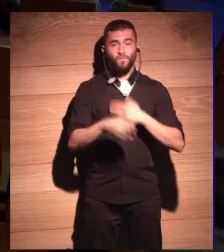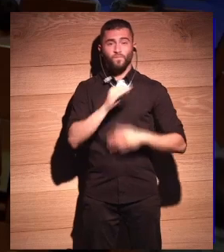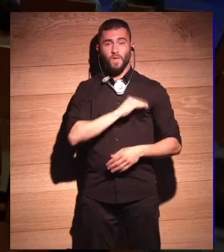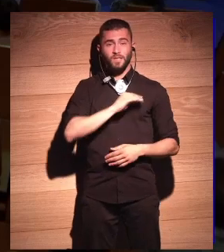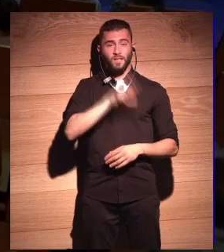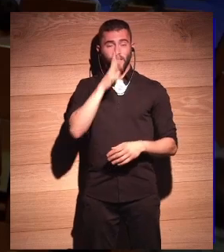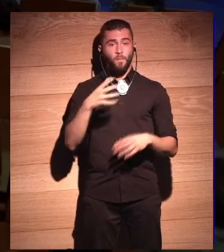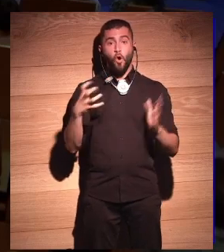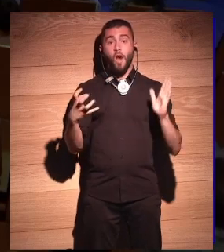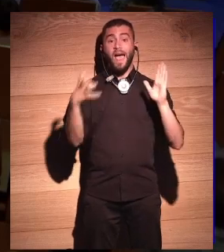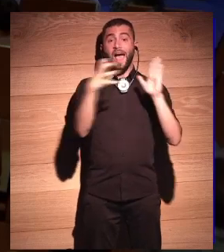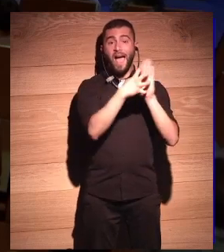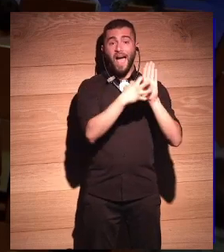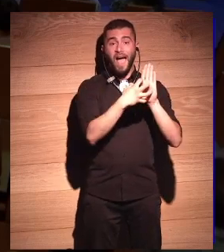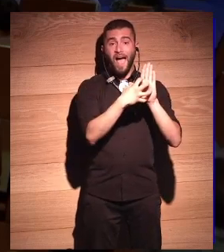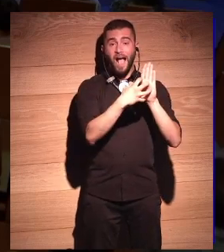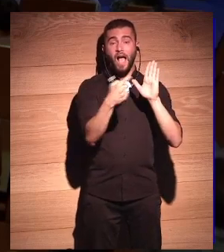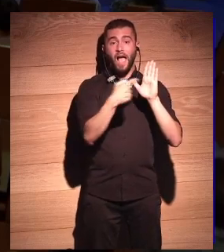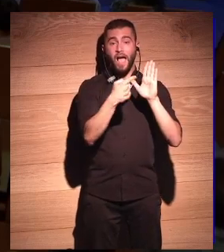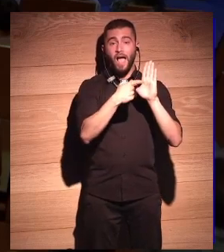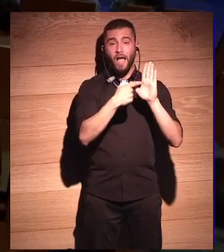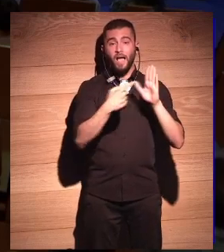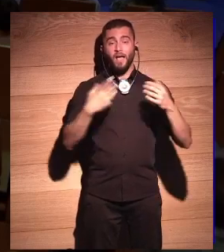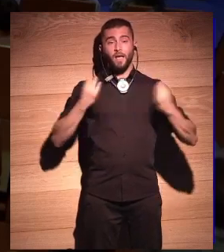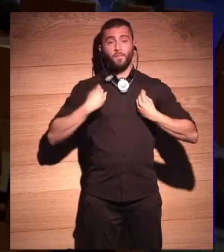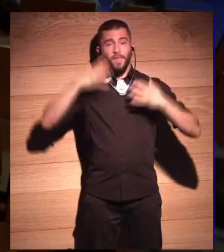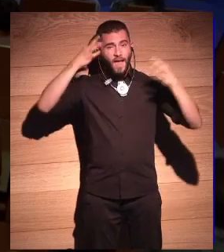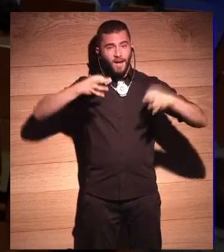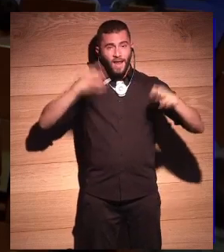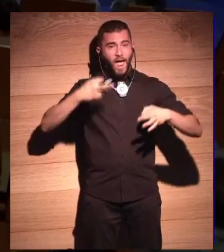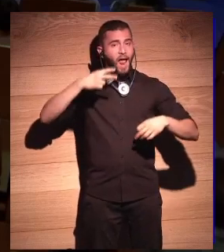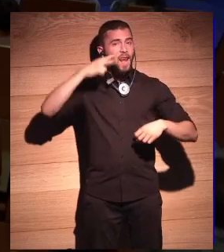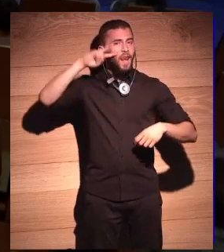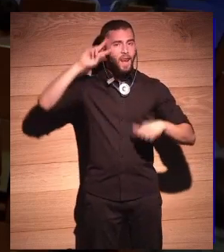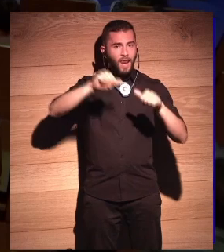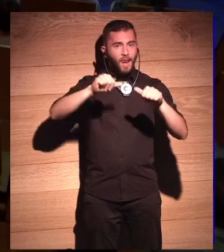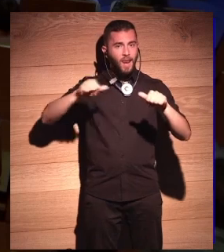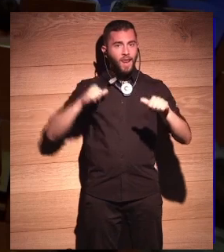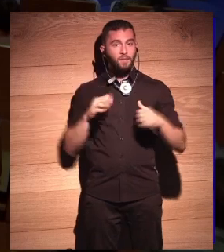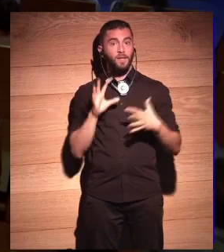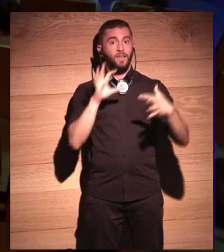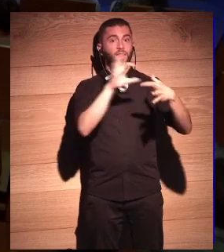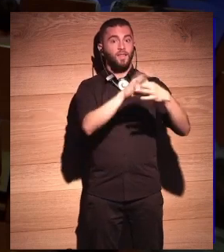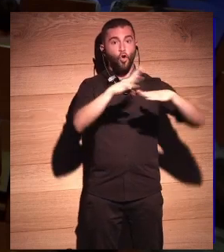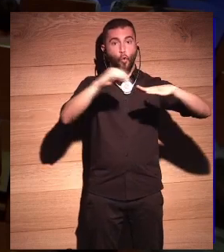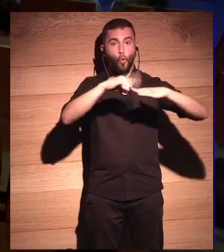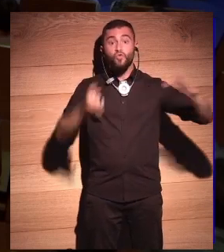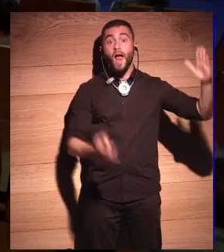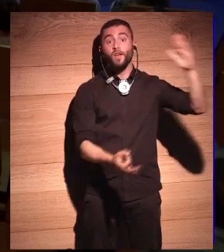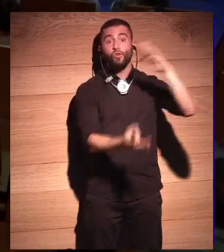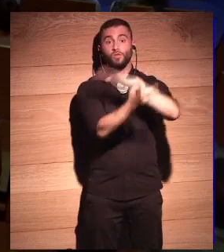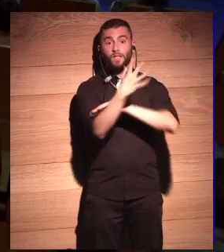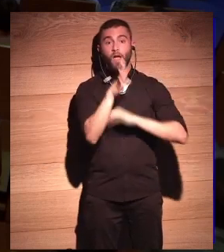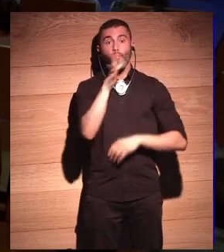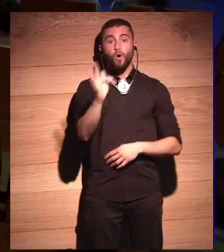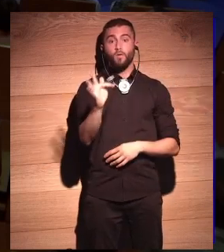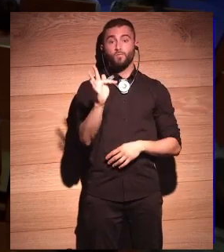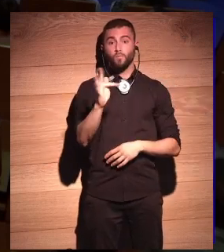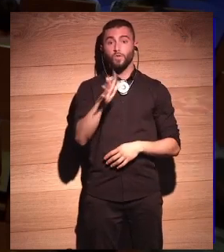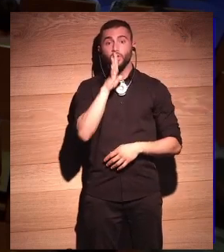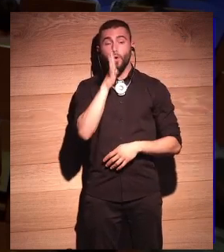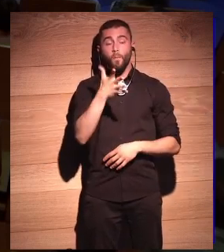So it's really made by users, and that's, I think, why it's really good, because it just does what I think